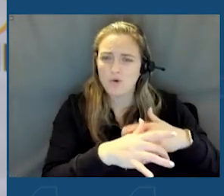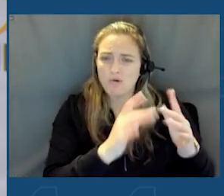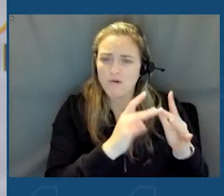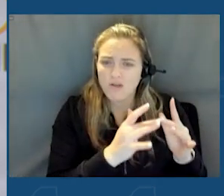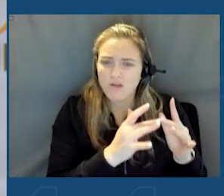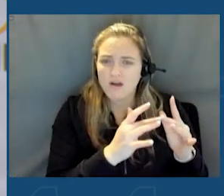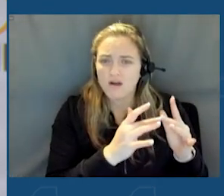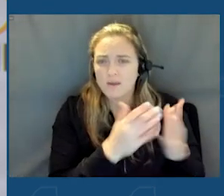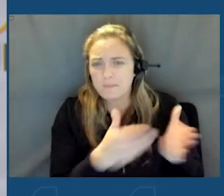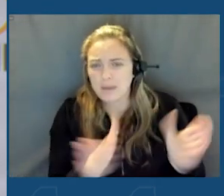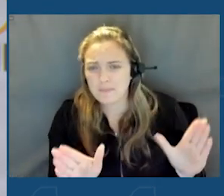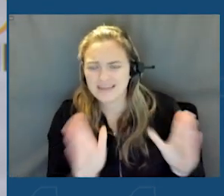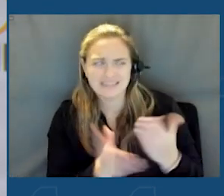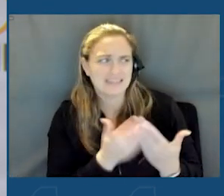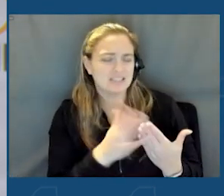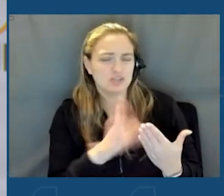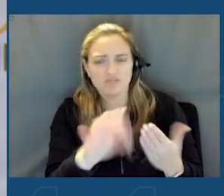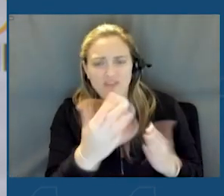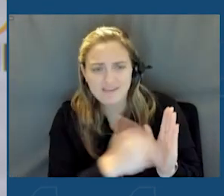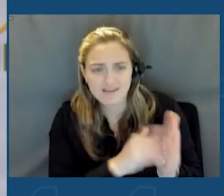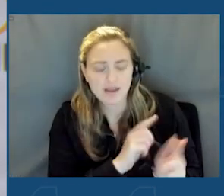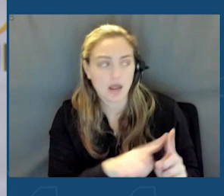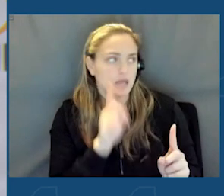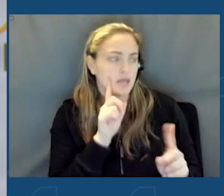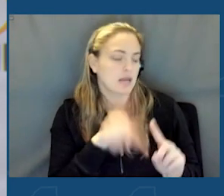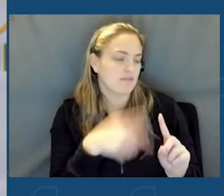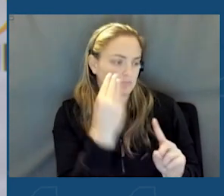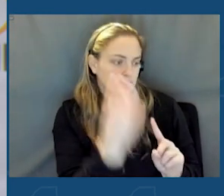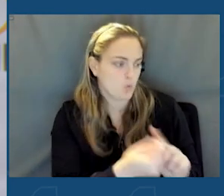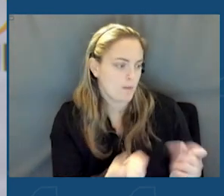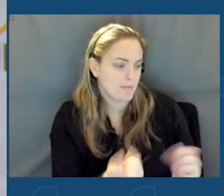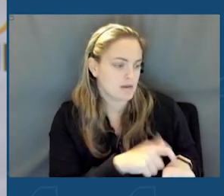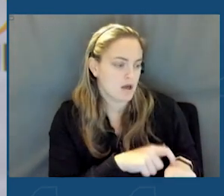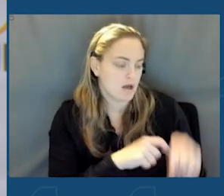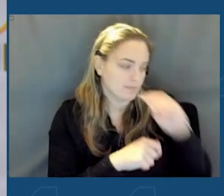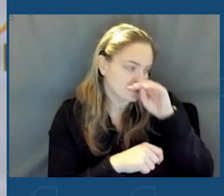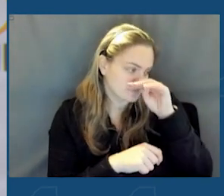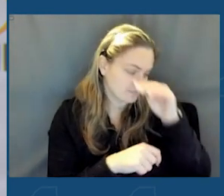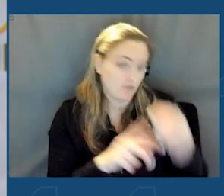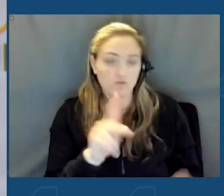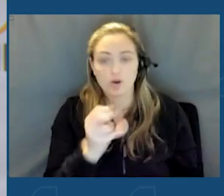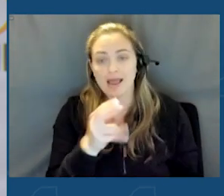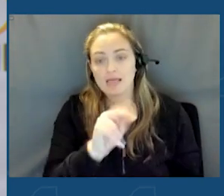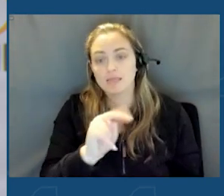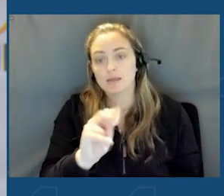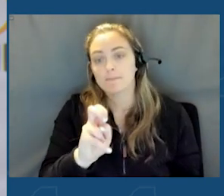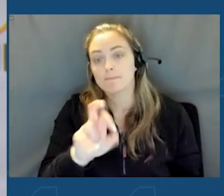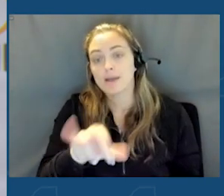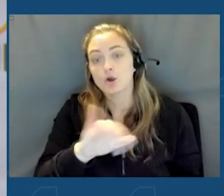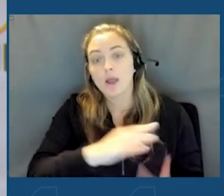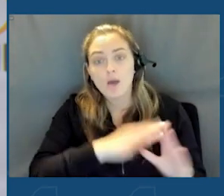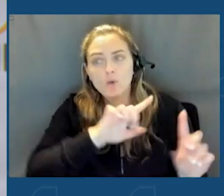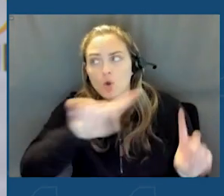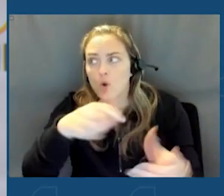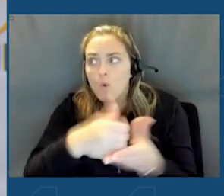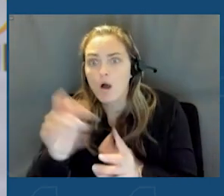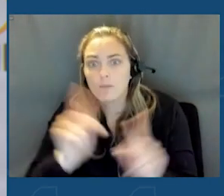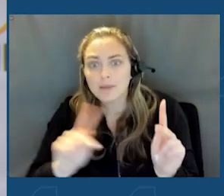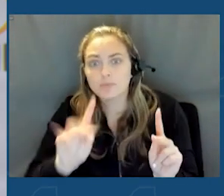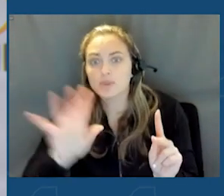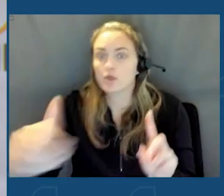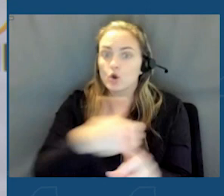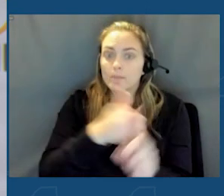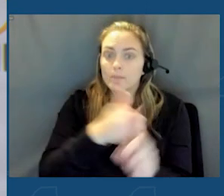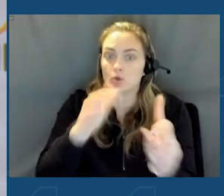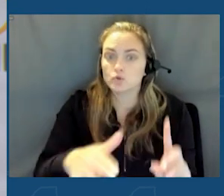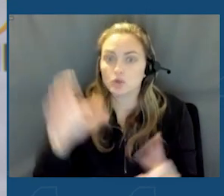easy to be found again. I can't tell you how many times we got calls for the Kathleen Mary House, and we had to go over there and help people whose abuser had tracked them down.